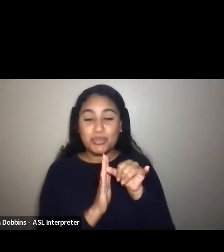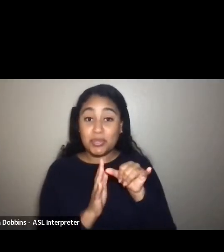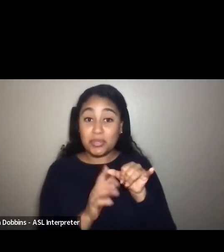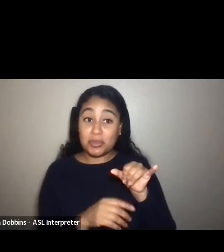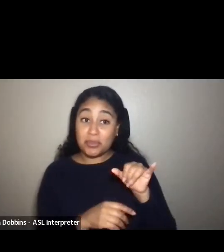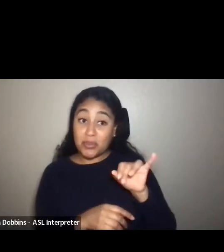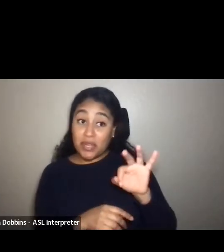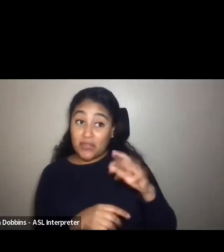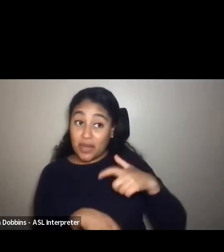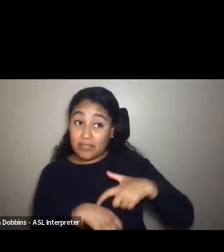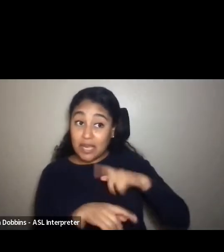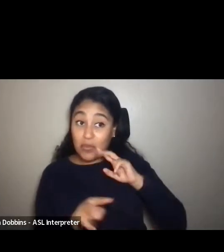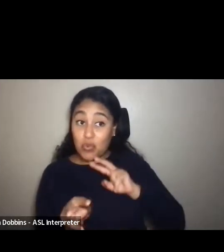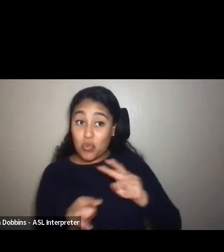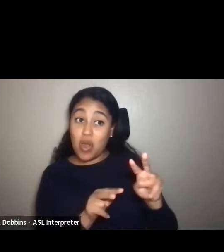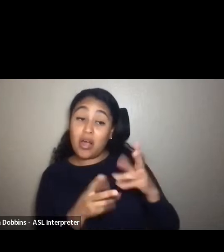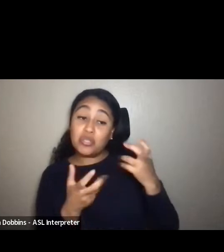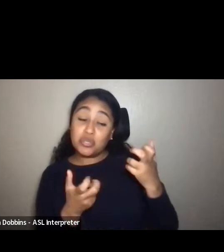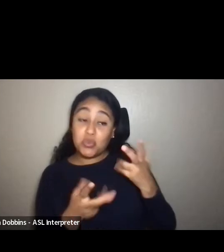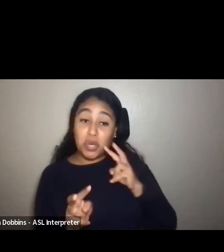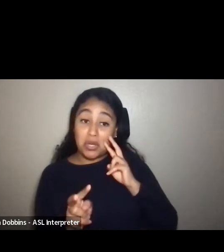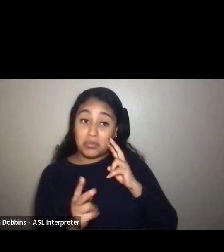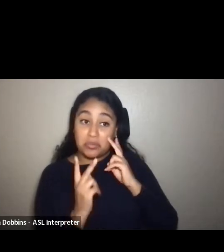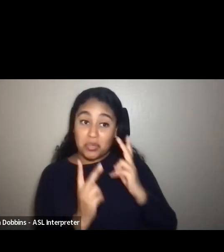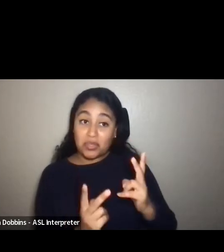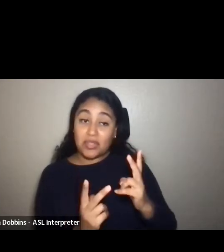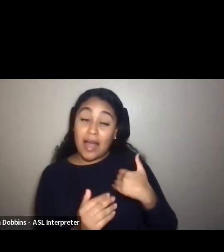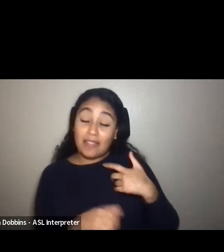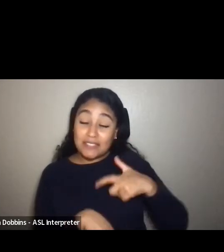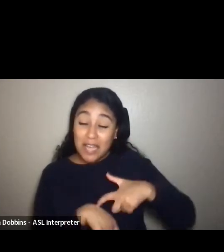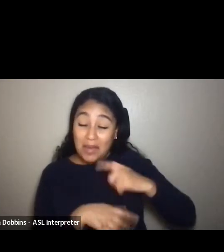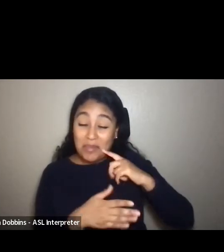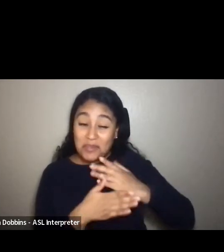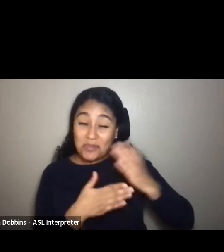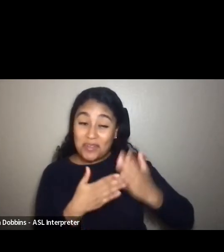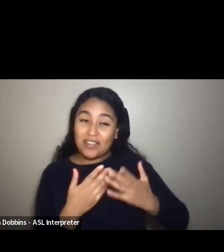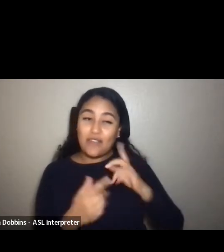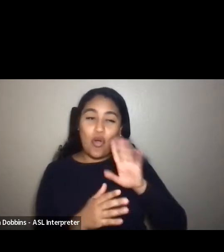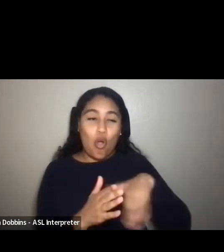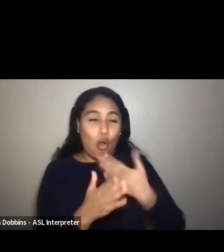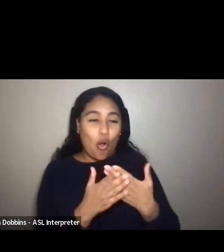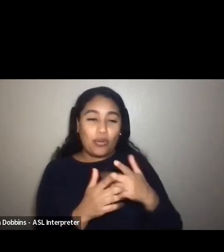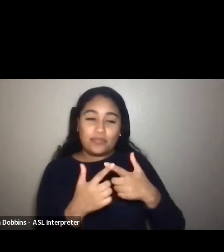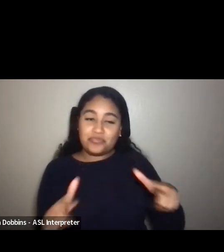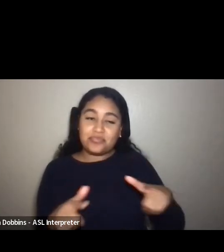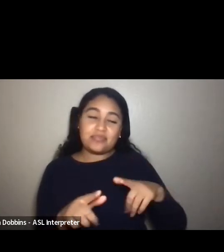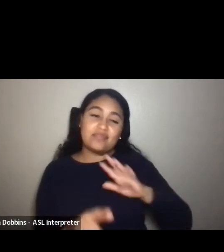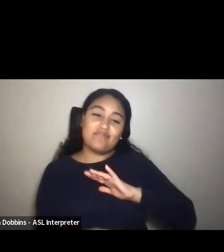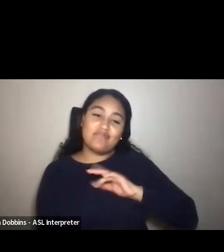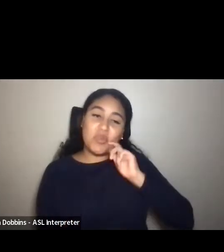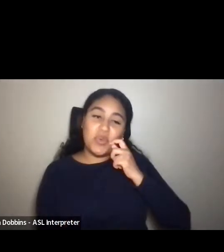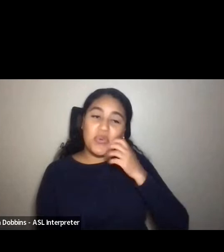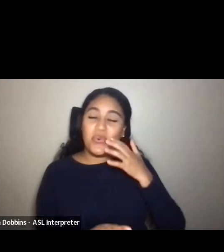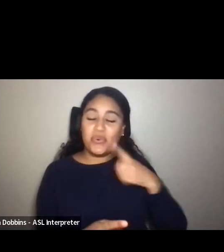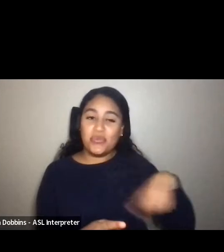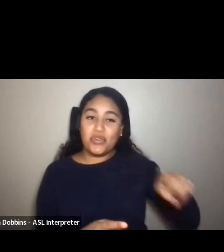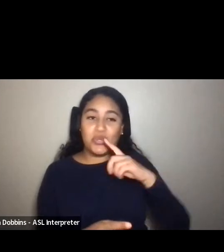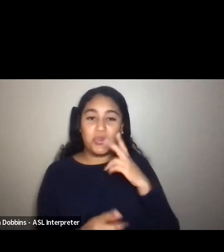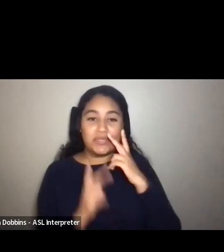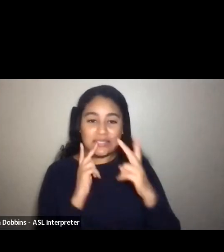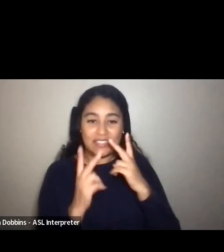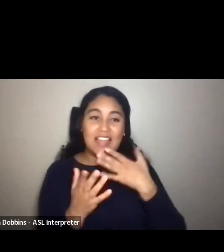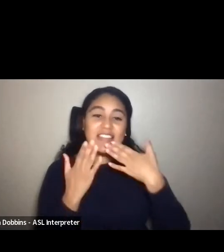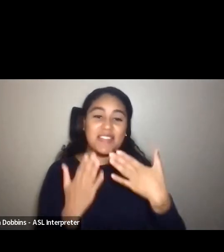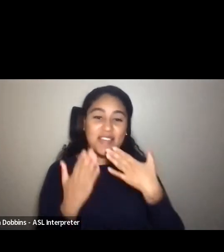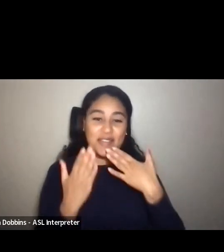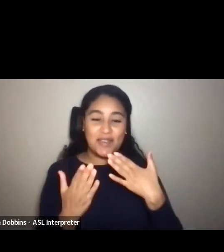the time over the weekend and you want to visit and watch all of the videos and all of the languages and watch the sizzle reels, they'll be there for you to watch. So thank